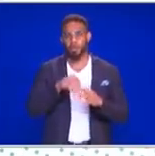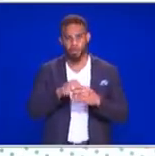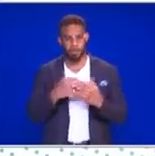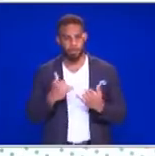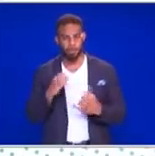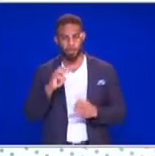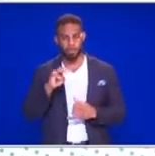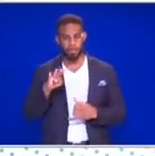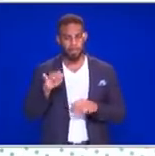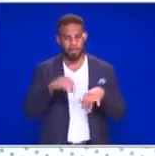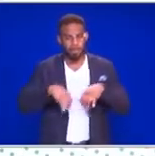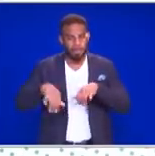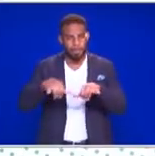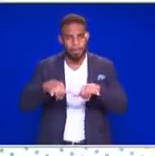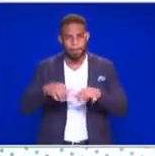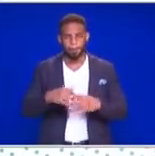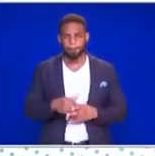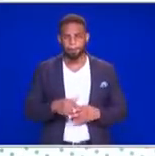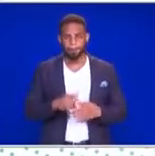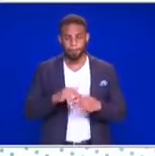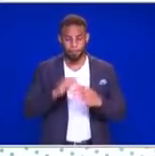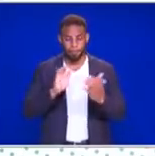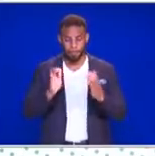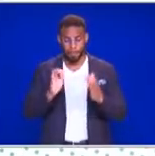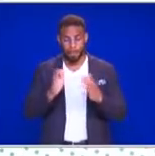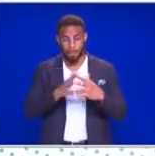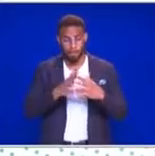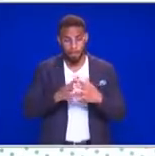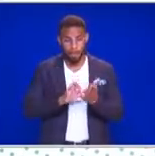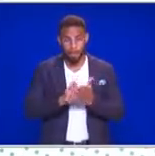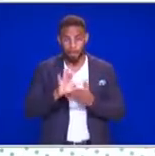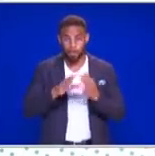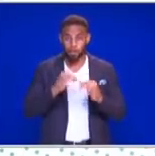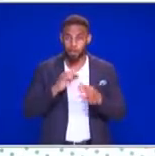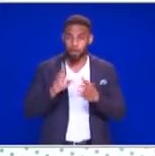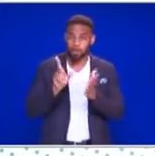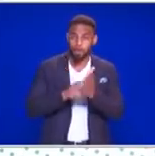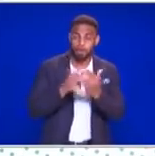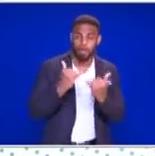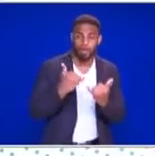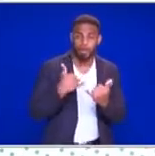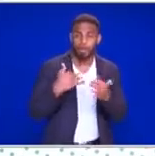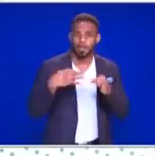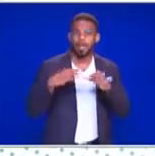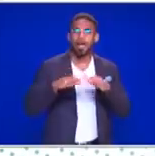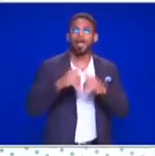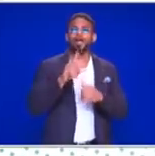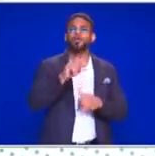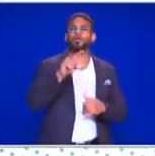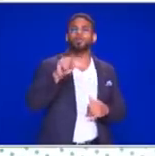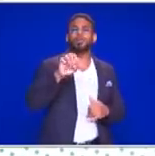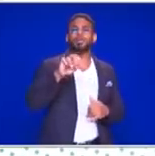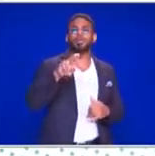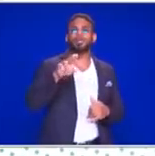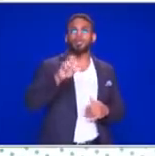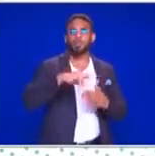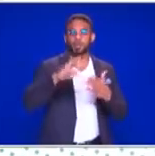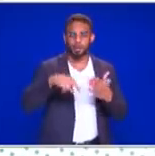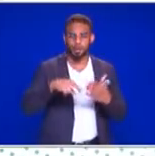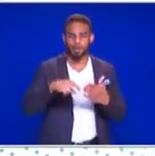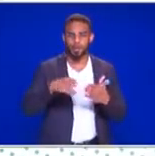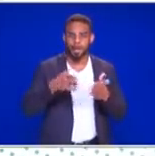current OMB standards. In a companion America Counts story that we released today, we illustrate how the 2020 census